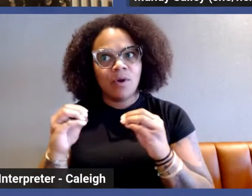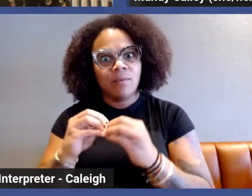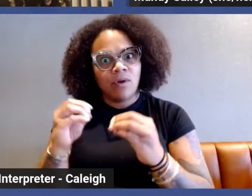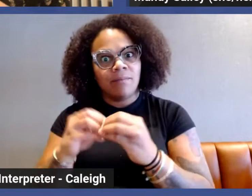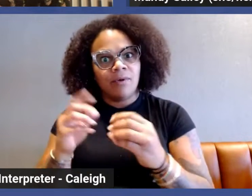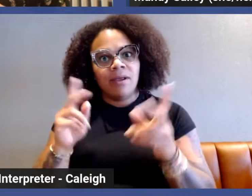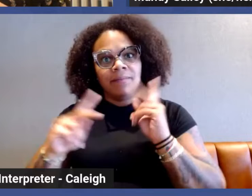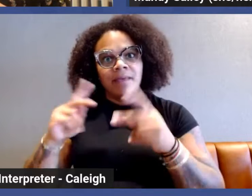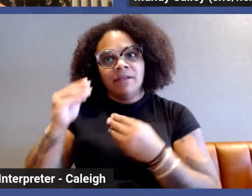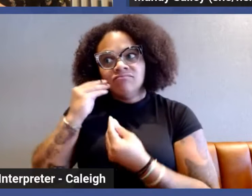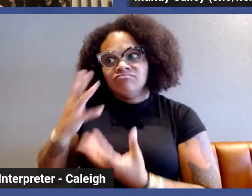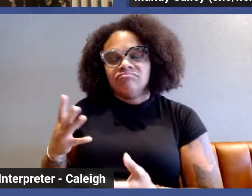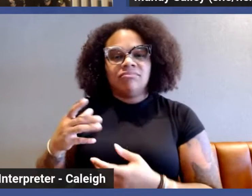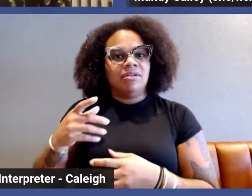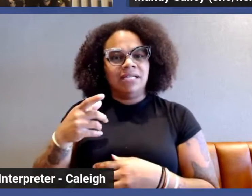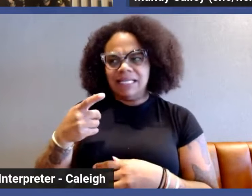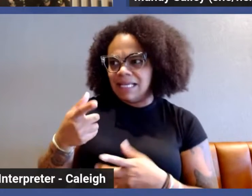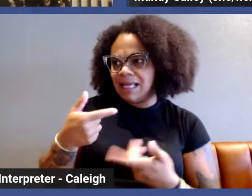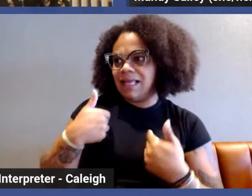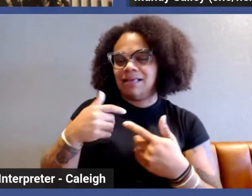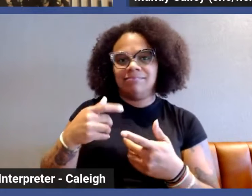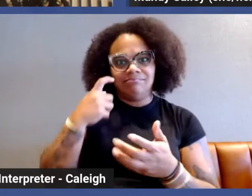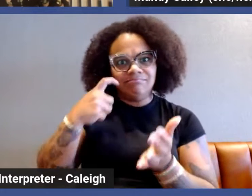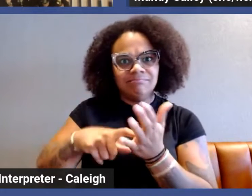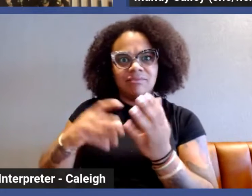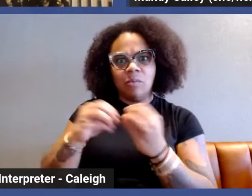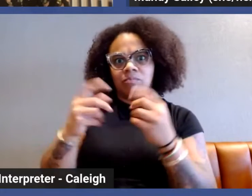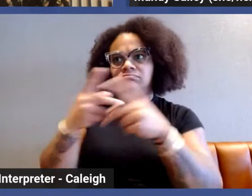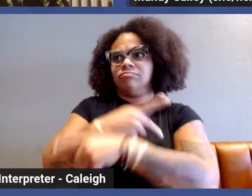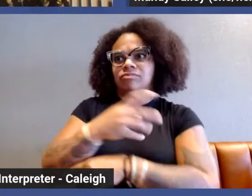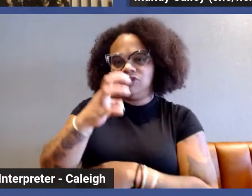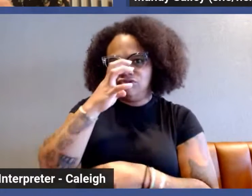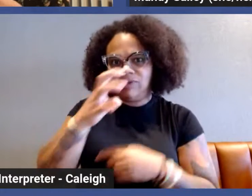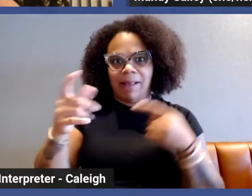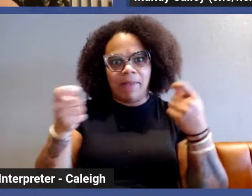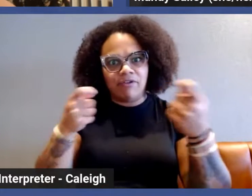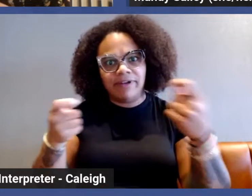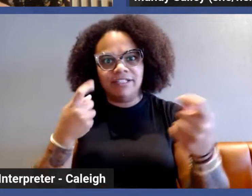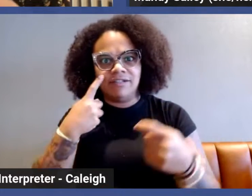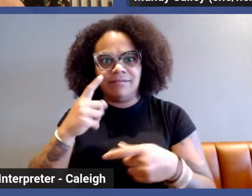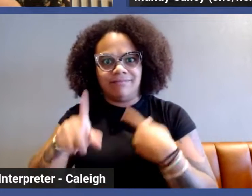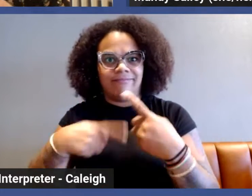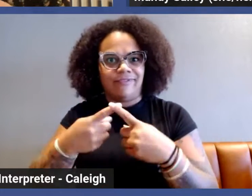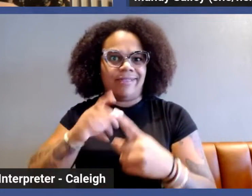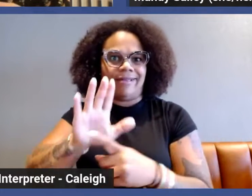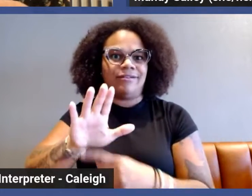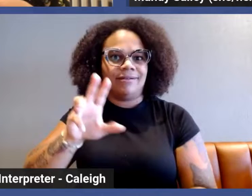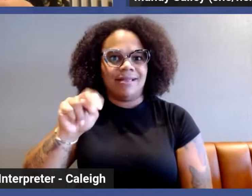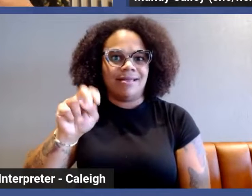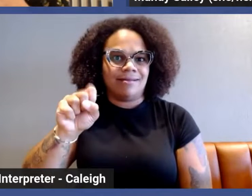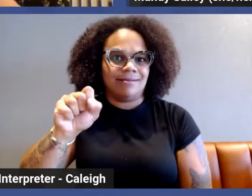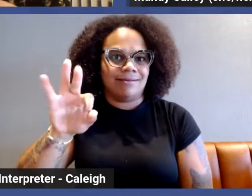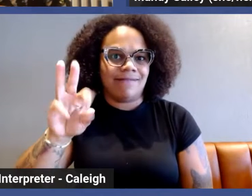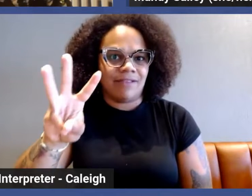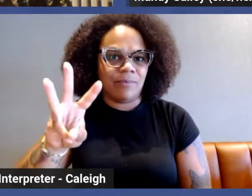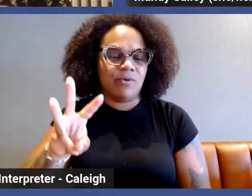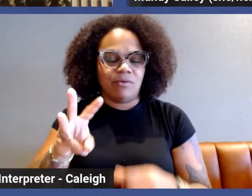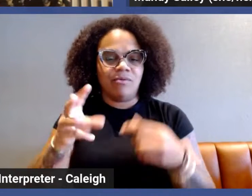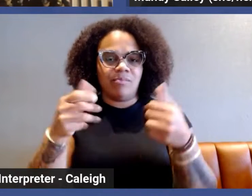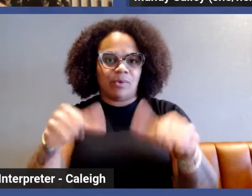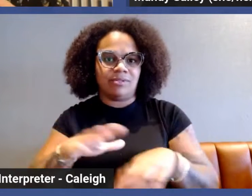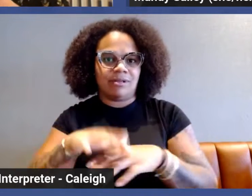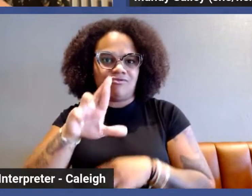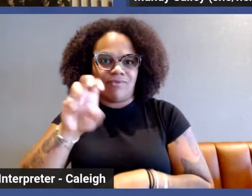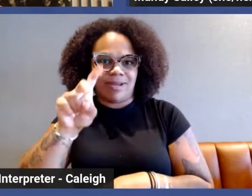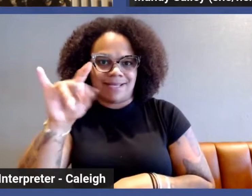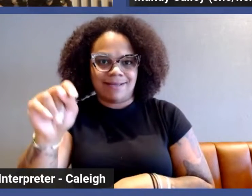more intense moderation of their not safe for work content on Reddit. So people just having more shadow bans or having their